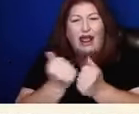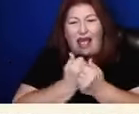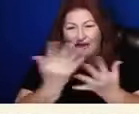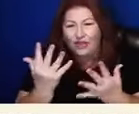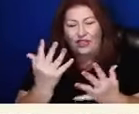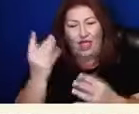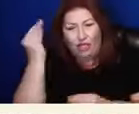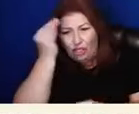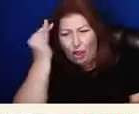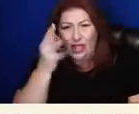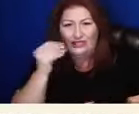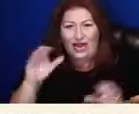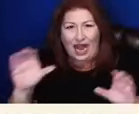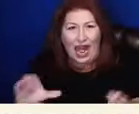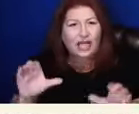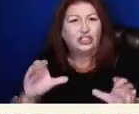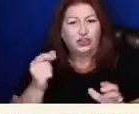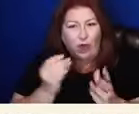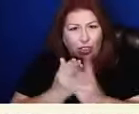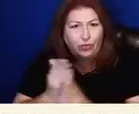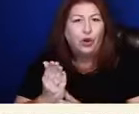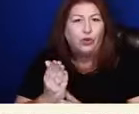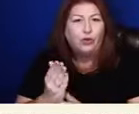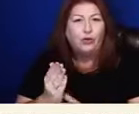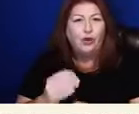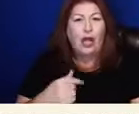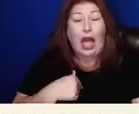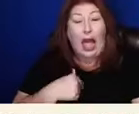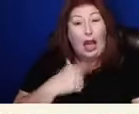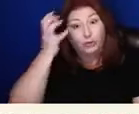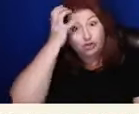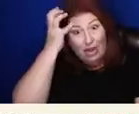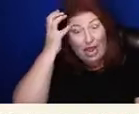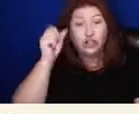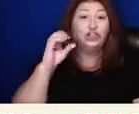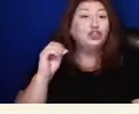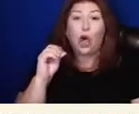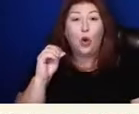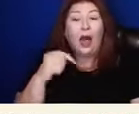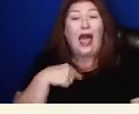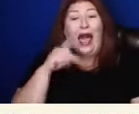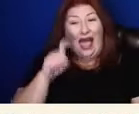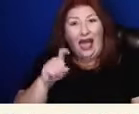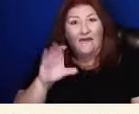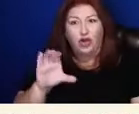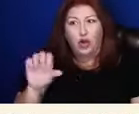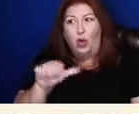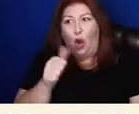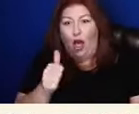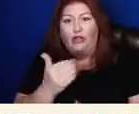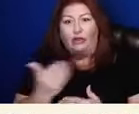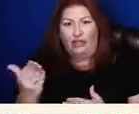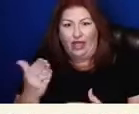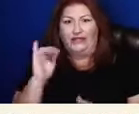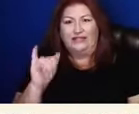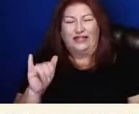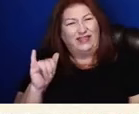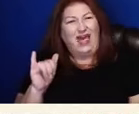came through, right? I'm a piece of trash, therefore I had to do all these other things, and it was all driven by that one